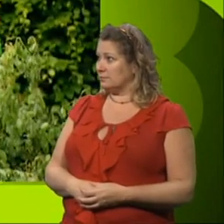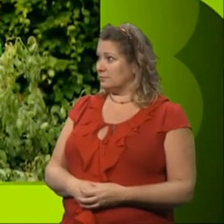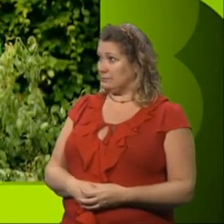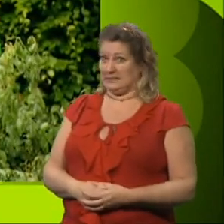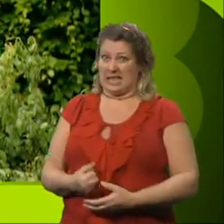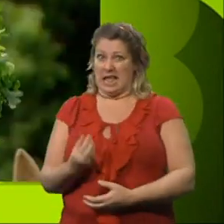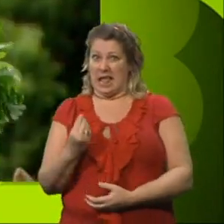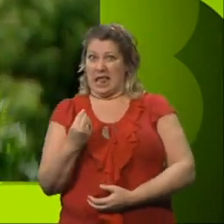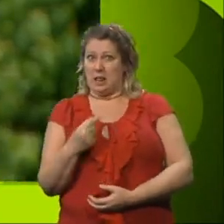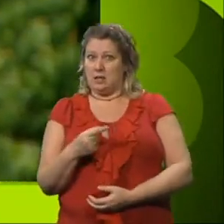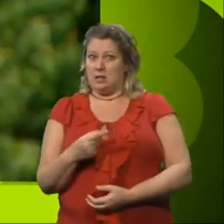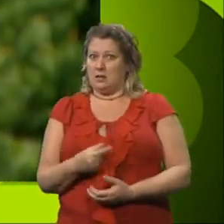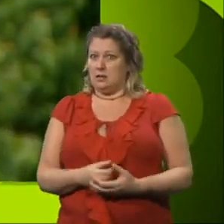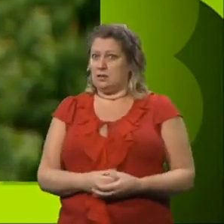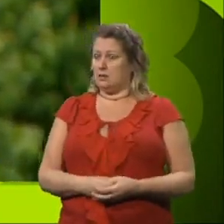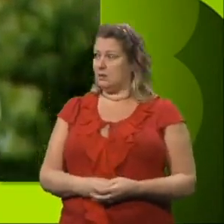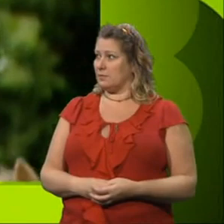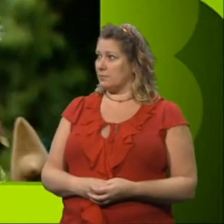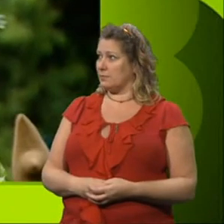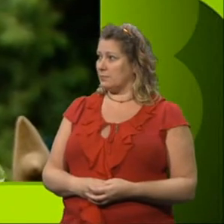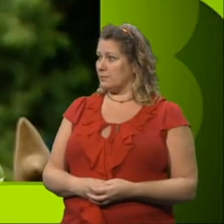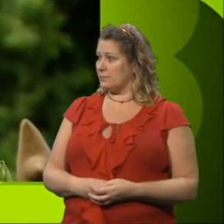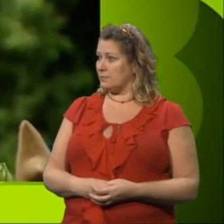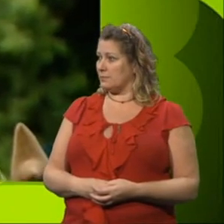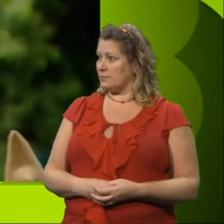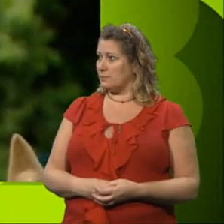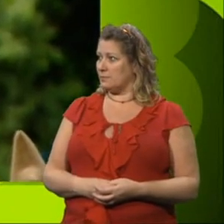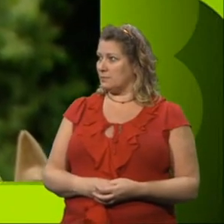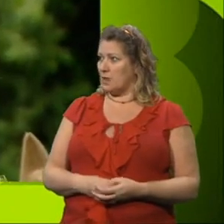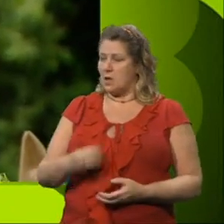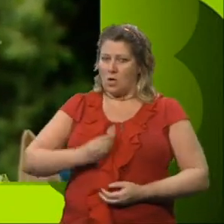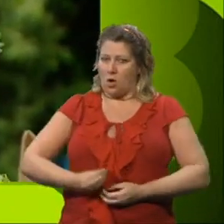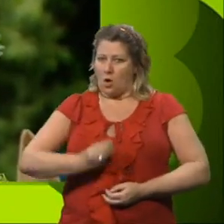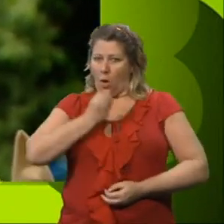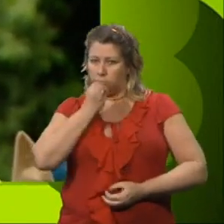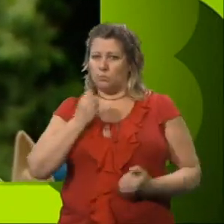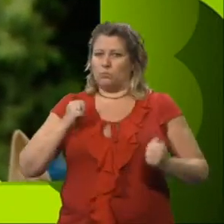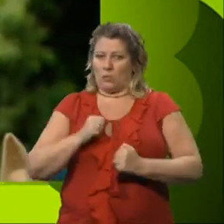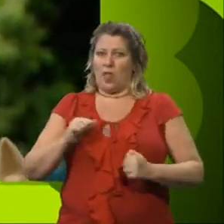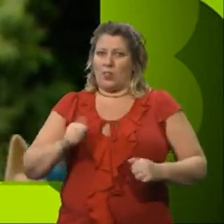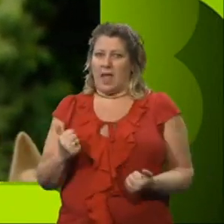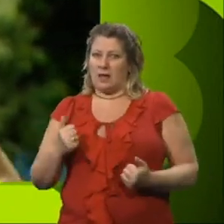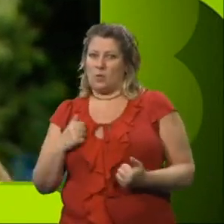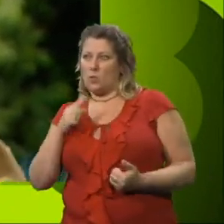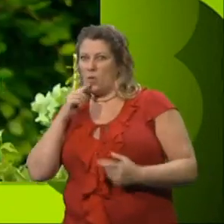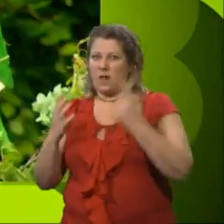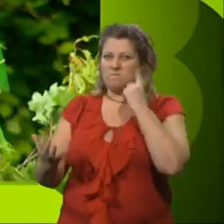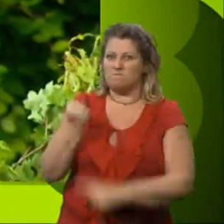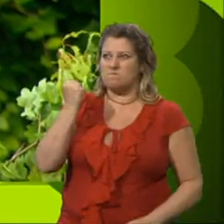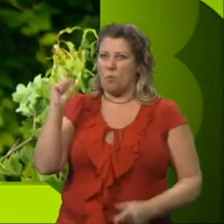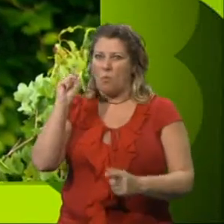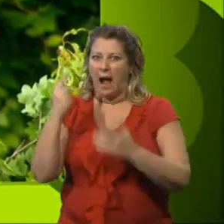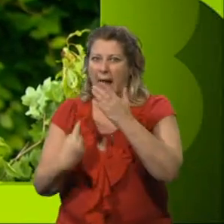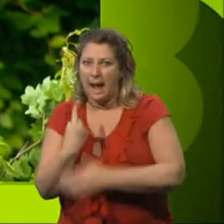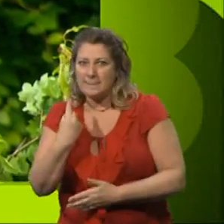We're nearly there, Hacker. Oh. I'll just take on some rations before the final push, and then we'll get Max's story and expose Bluster for